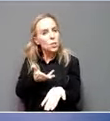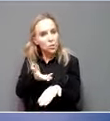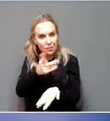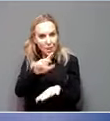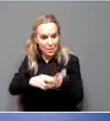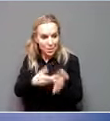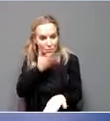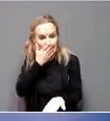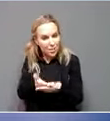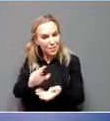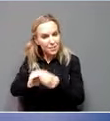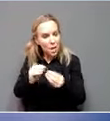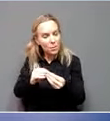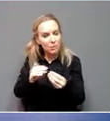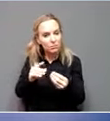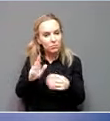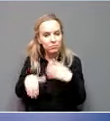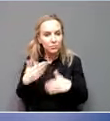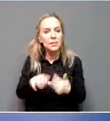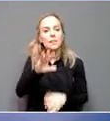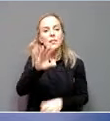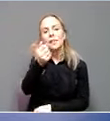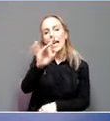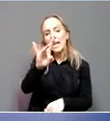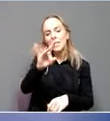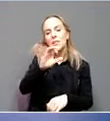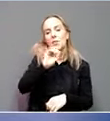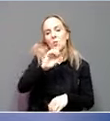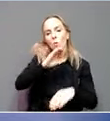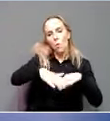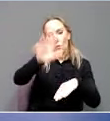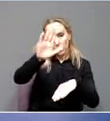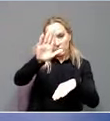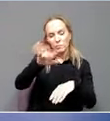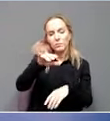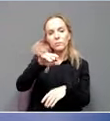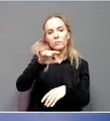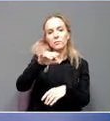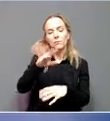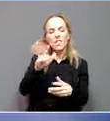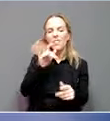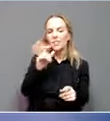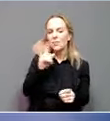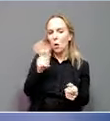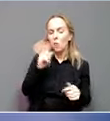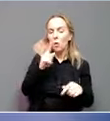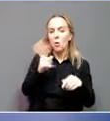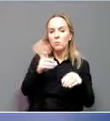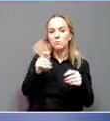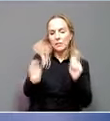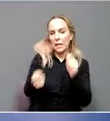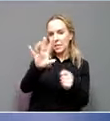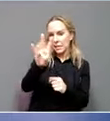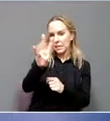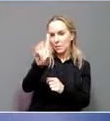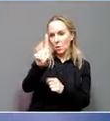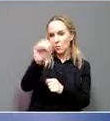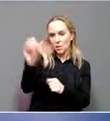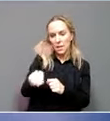this speed. Total 18 years and older. Again, hadn't changed, but 71% of people who have their own